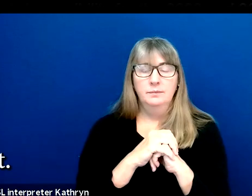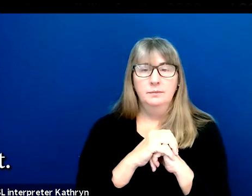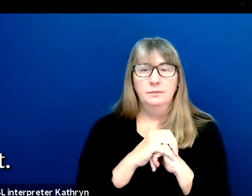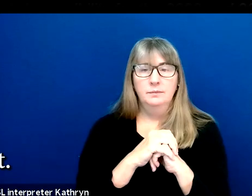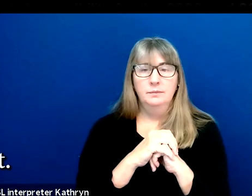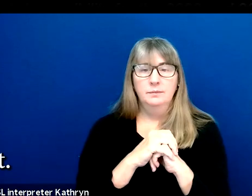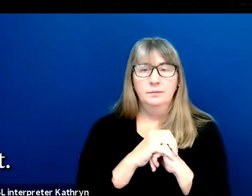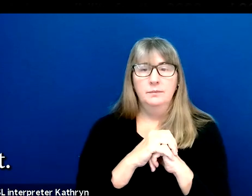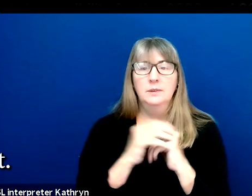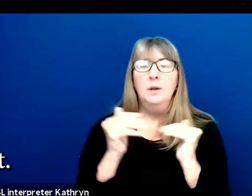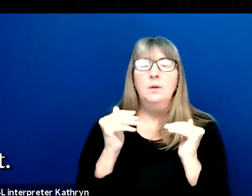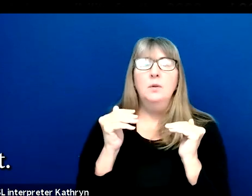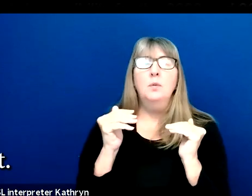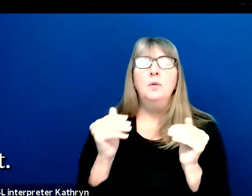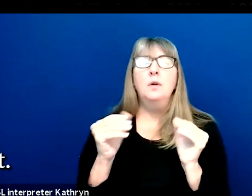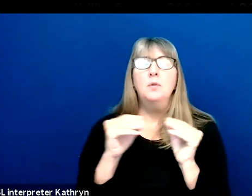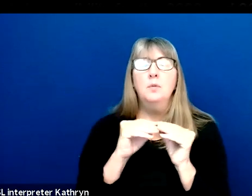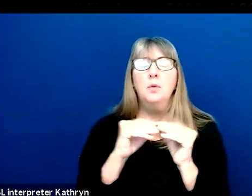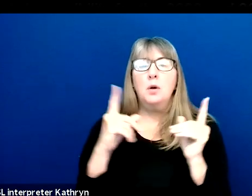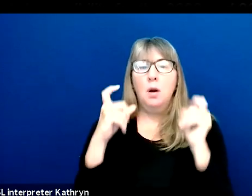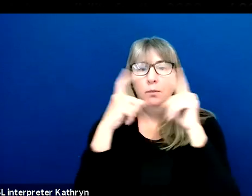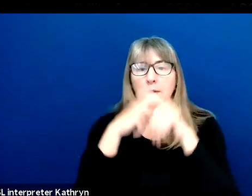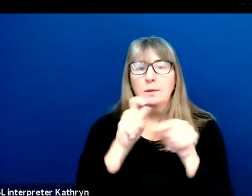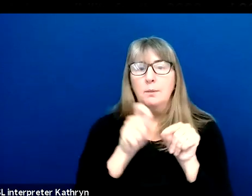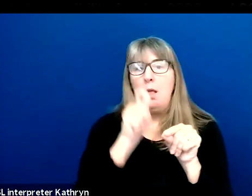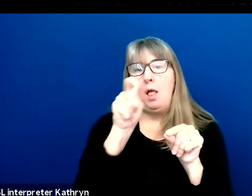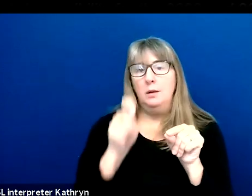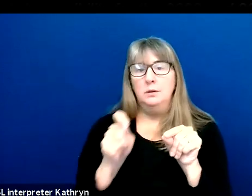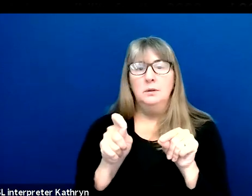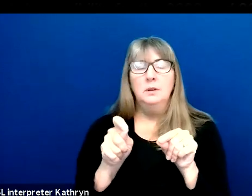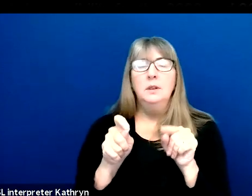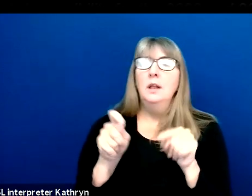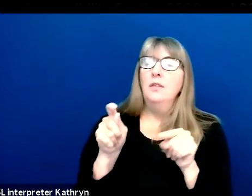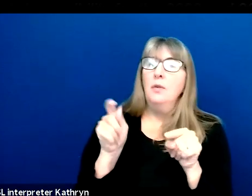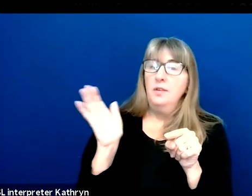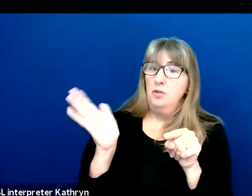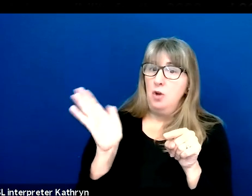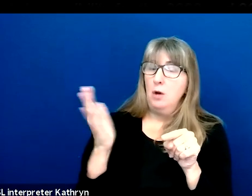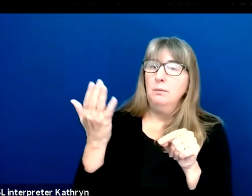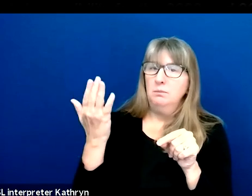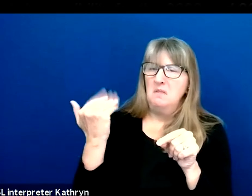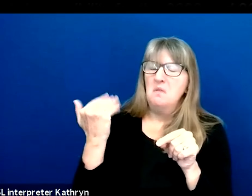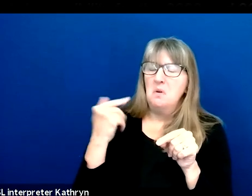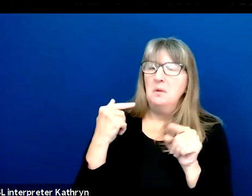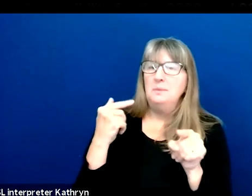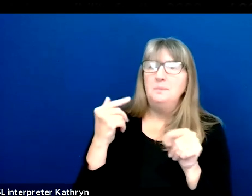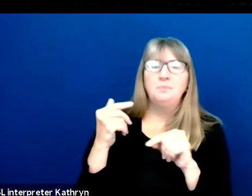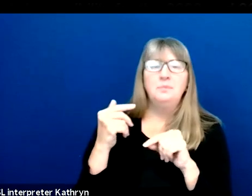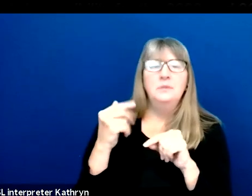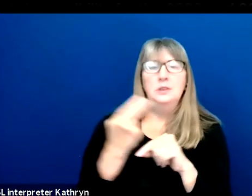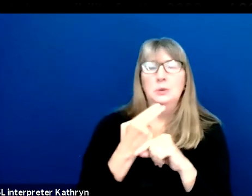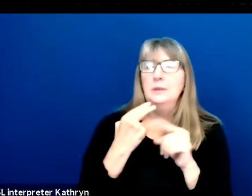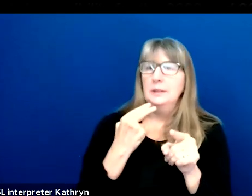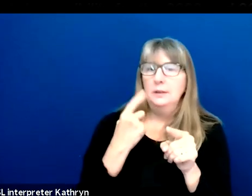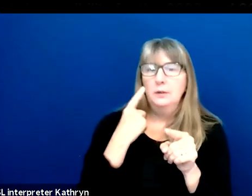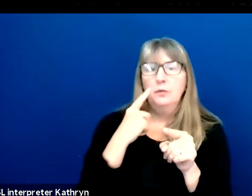So moving on to a more complex plot. So this talk that I gave, I was looking at stellar flares, and I